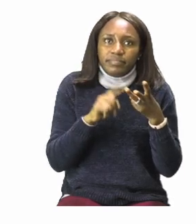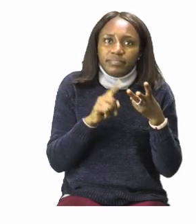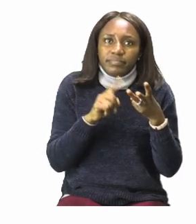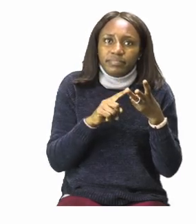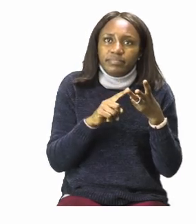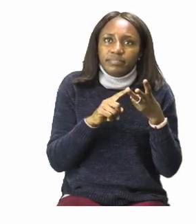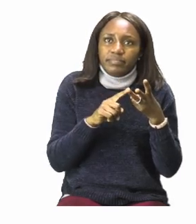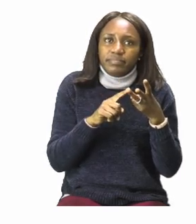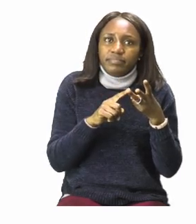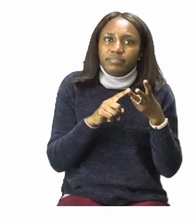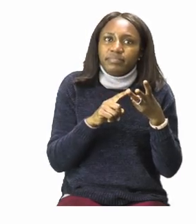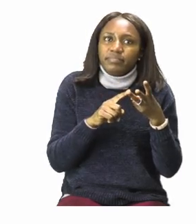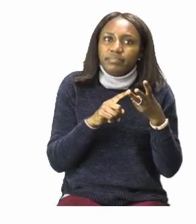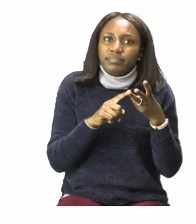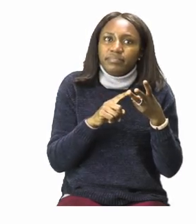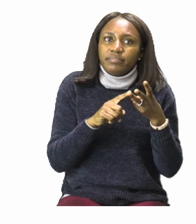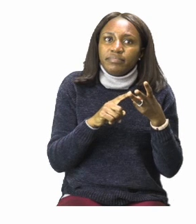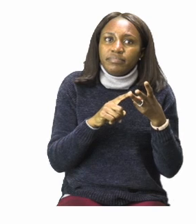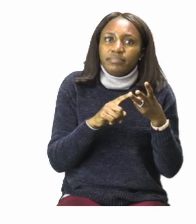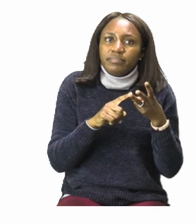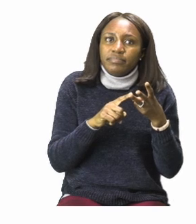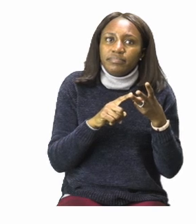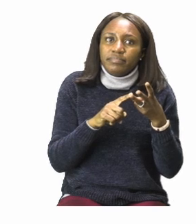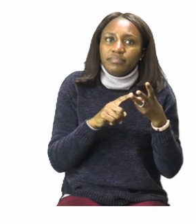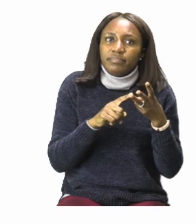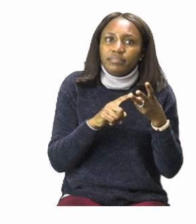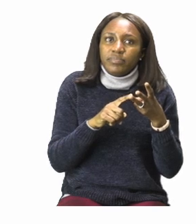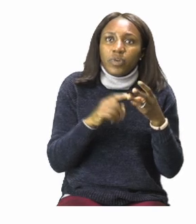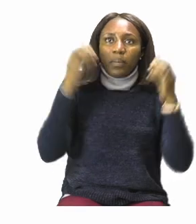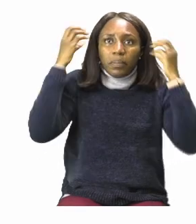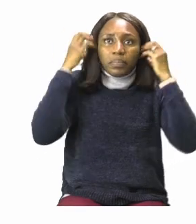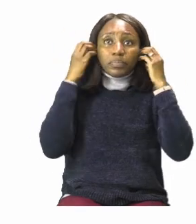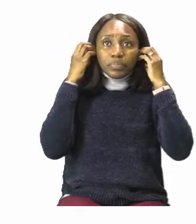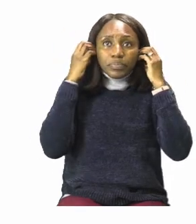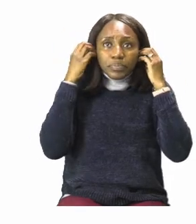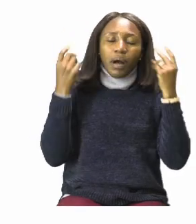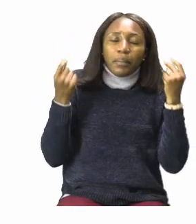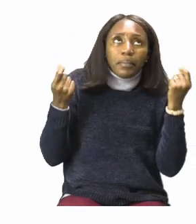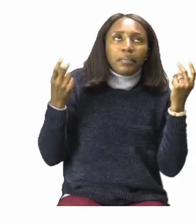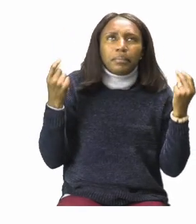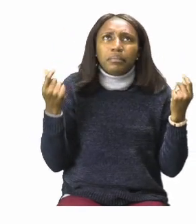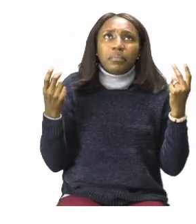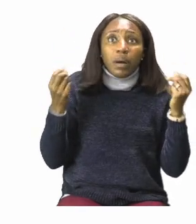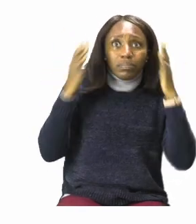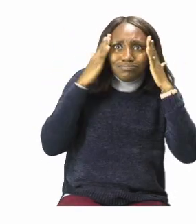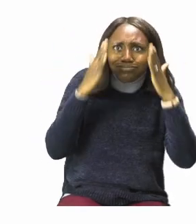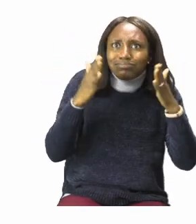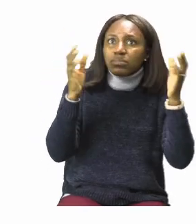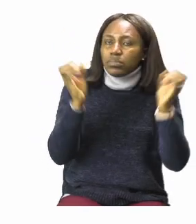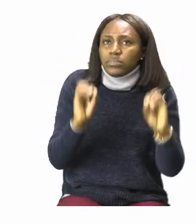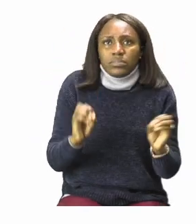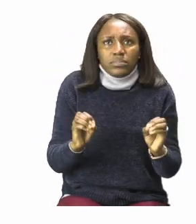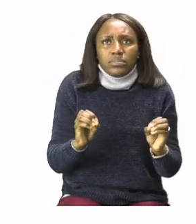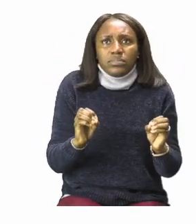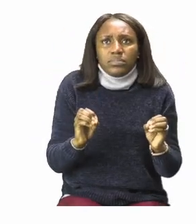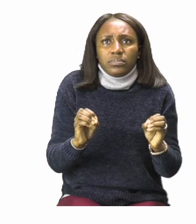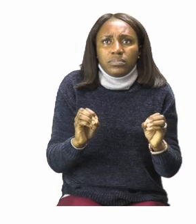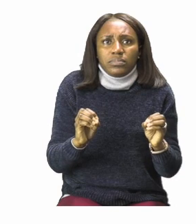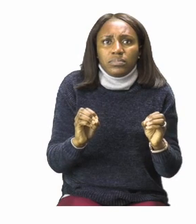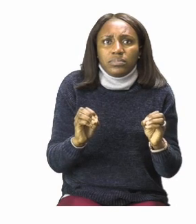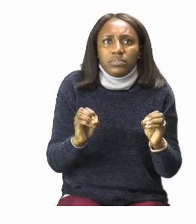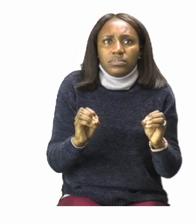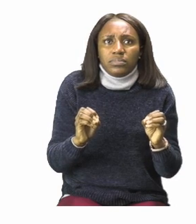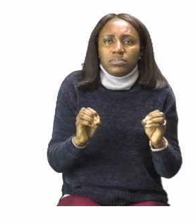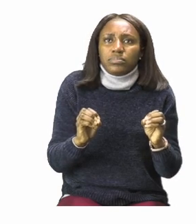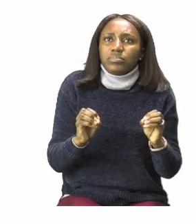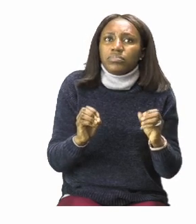rider is that they are listening to music. Now, oftentimes, boys and girls, we need